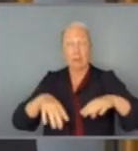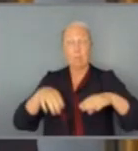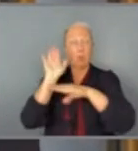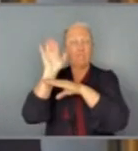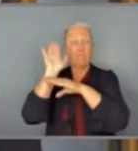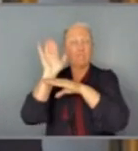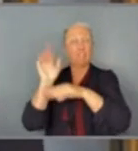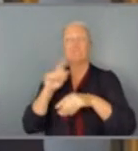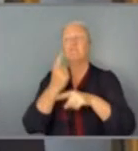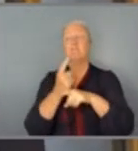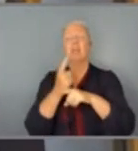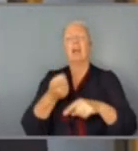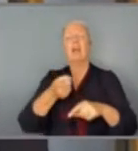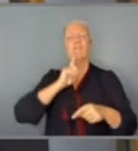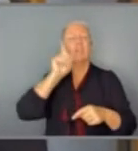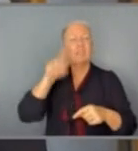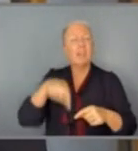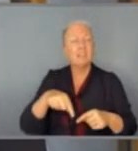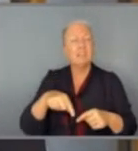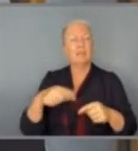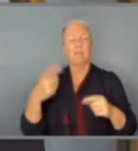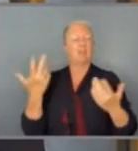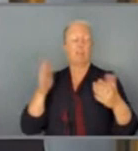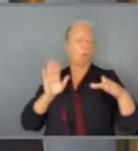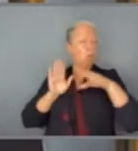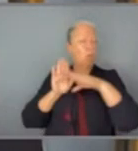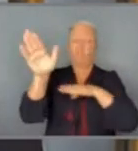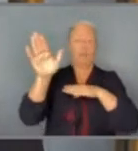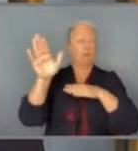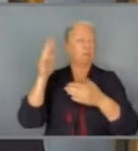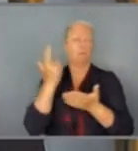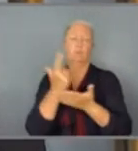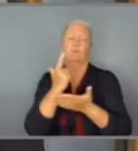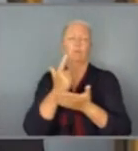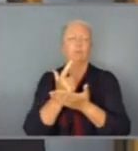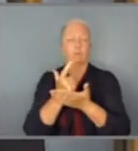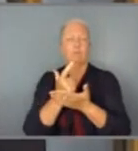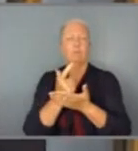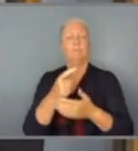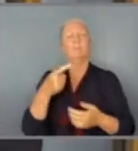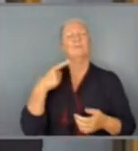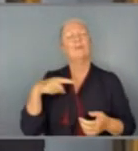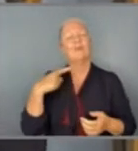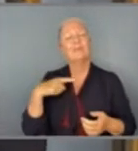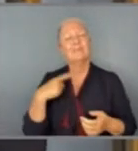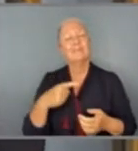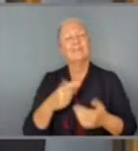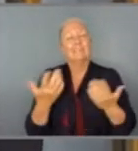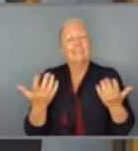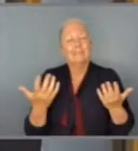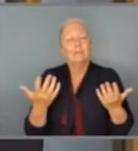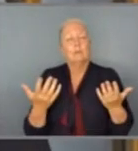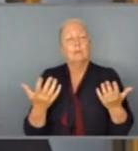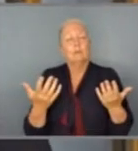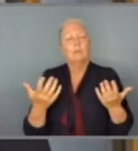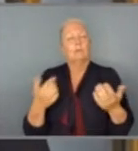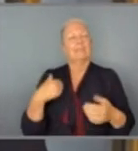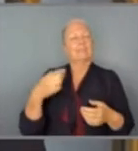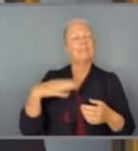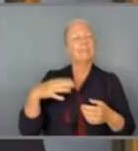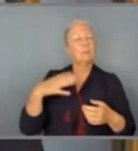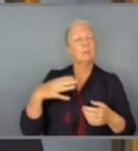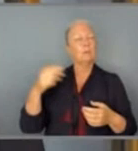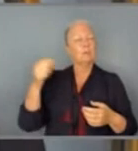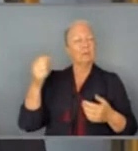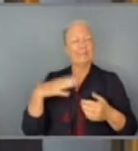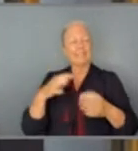100,000 cases, many more than that, because of the need for confirmation being a genomics test, which is